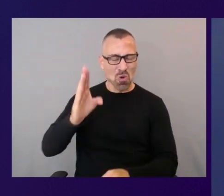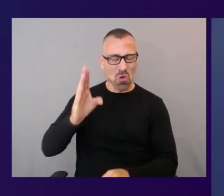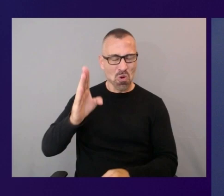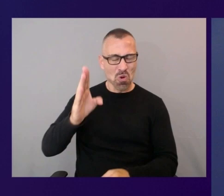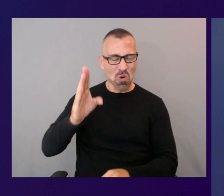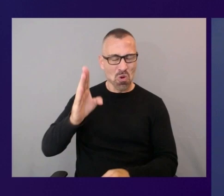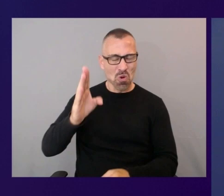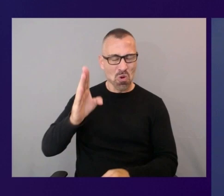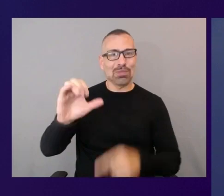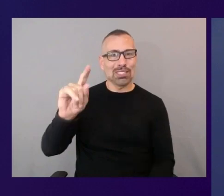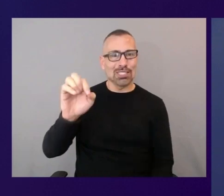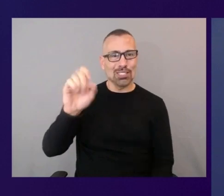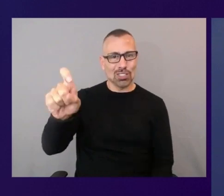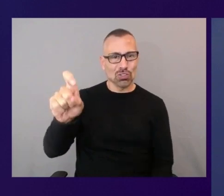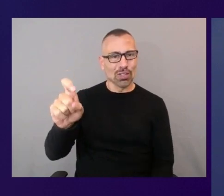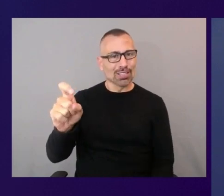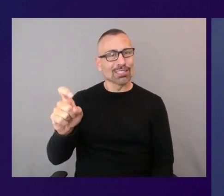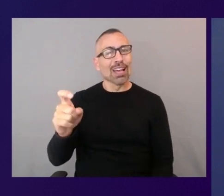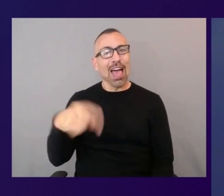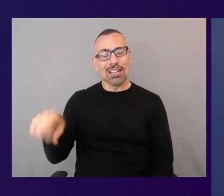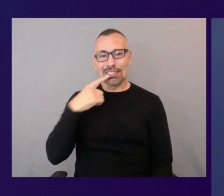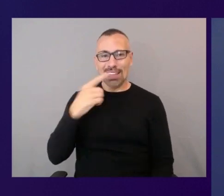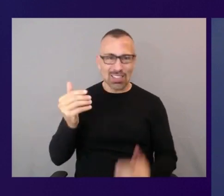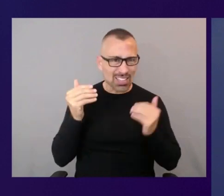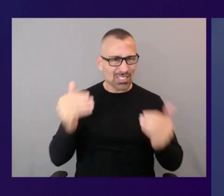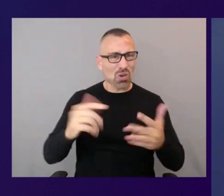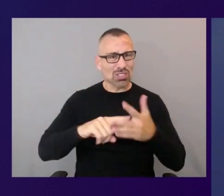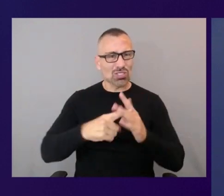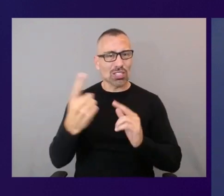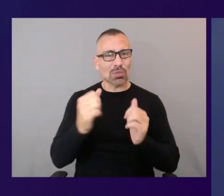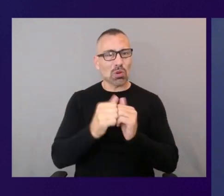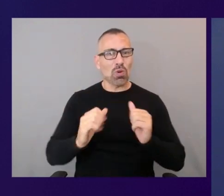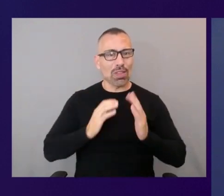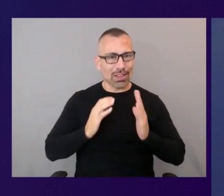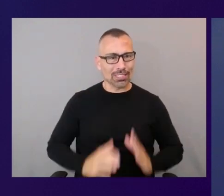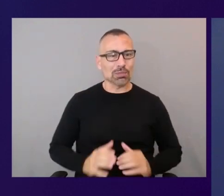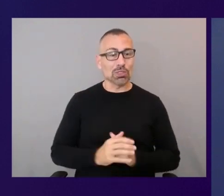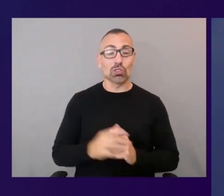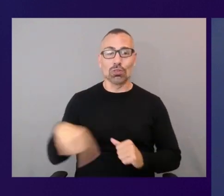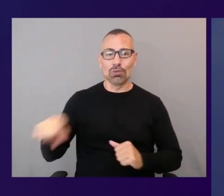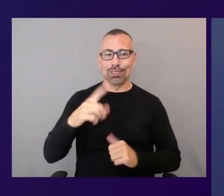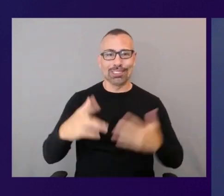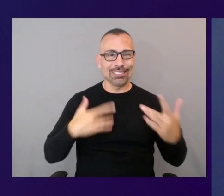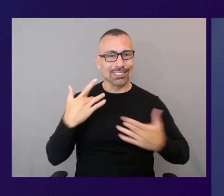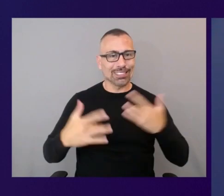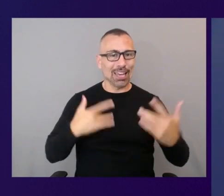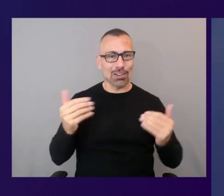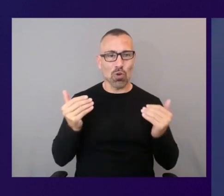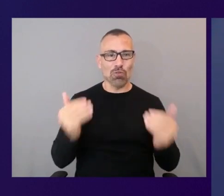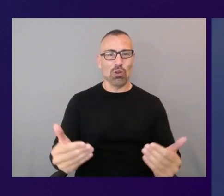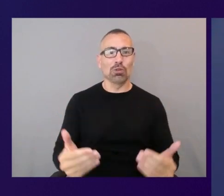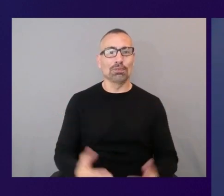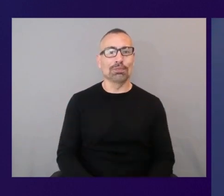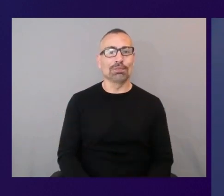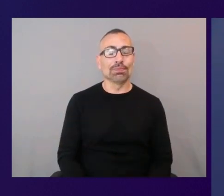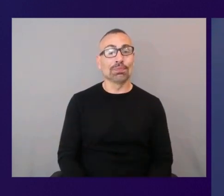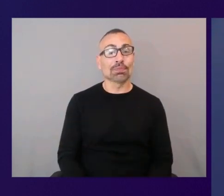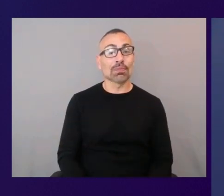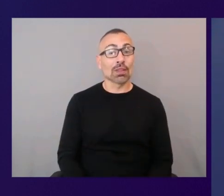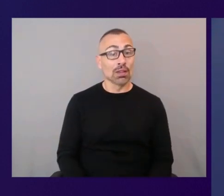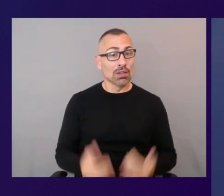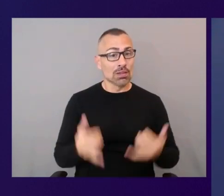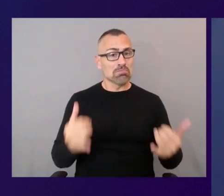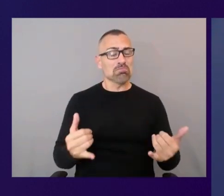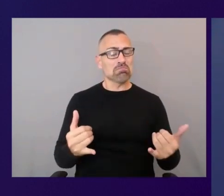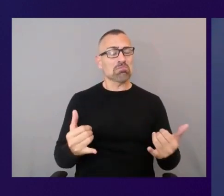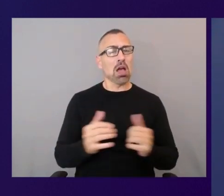go. Let's get something done with customers. We're really excited to make this work for you. Of course, if you zoom out, you get a chance to take a look